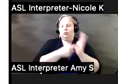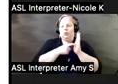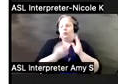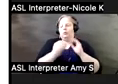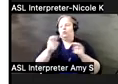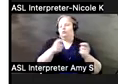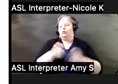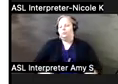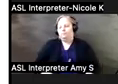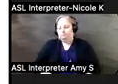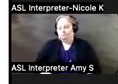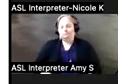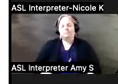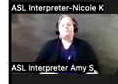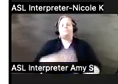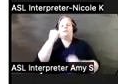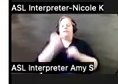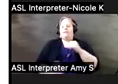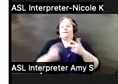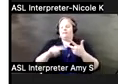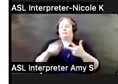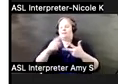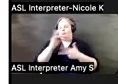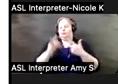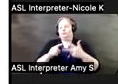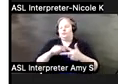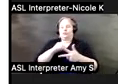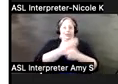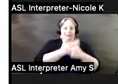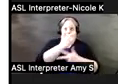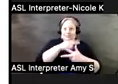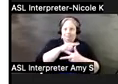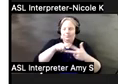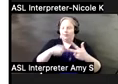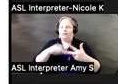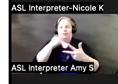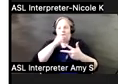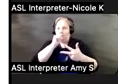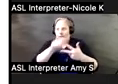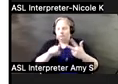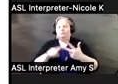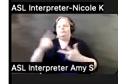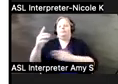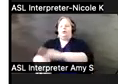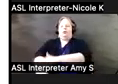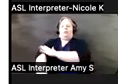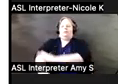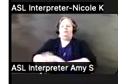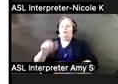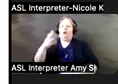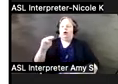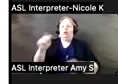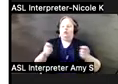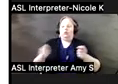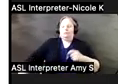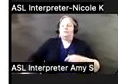control. And the last option I look at is arm control joysticks. So arm control joysticks are really good if a person